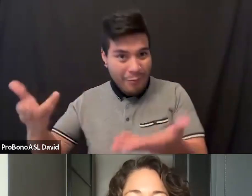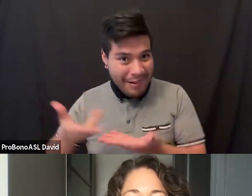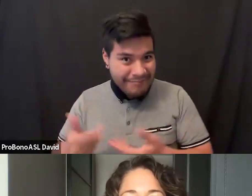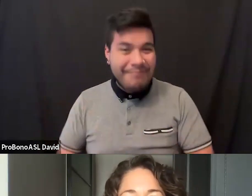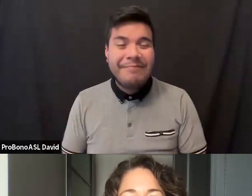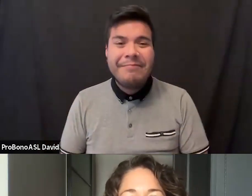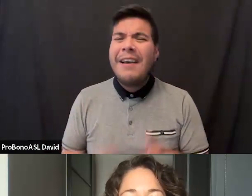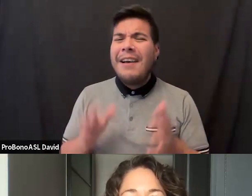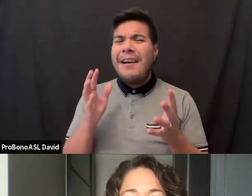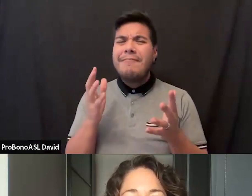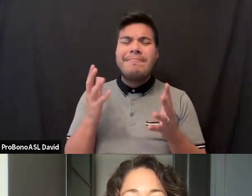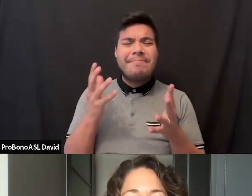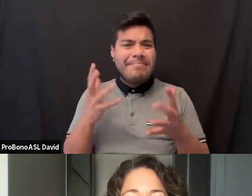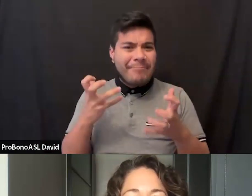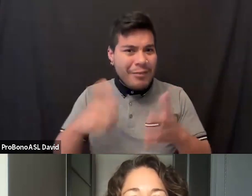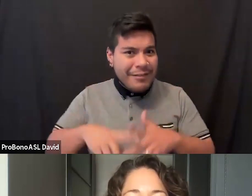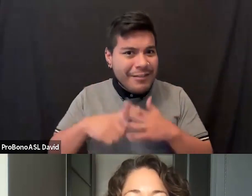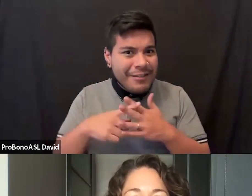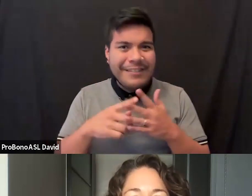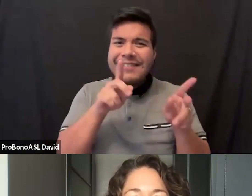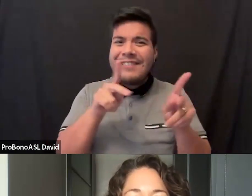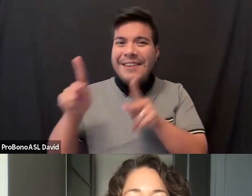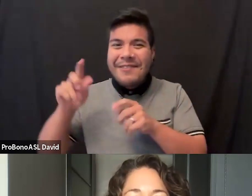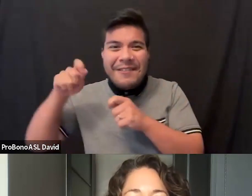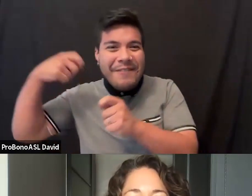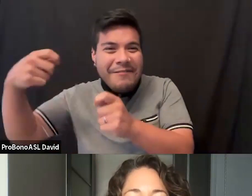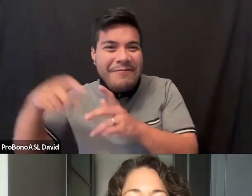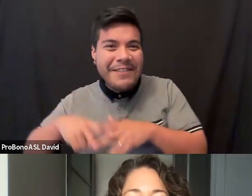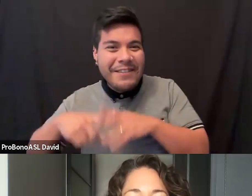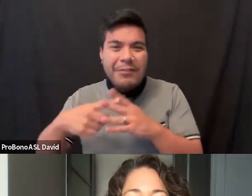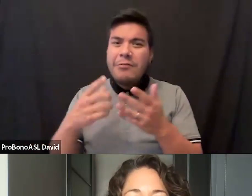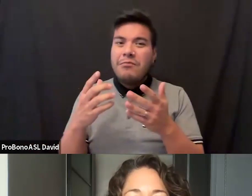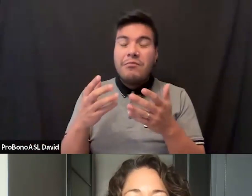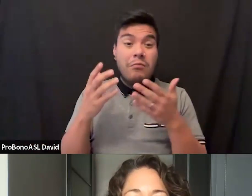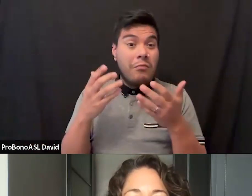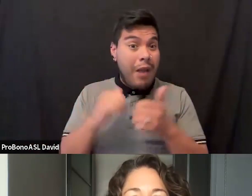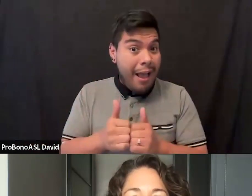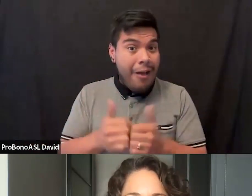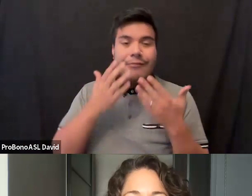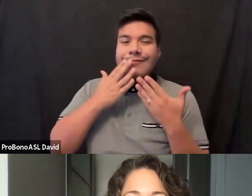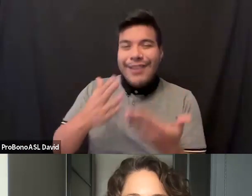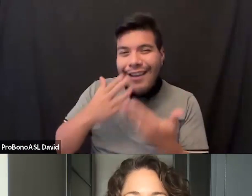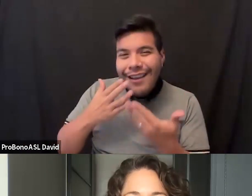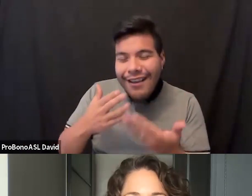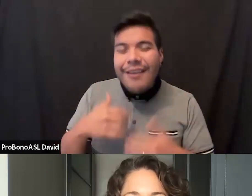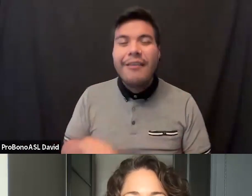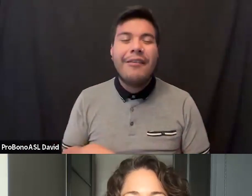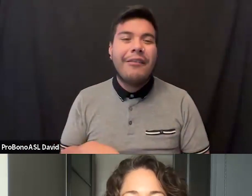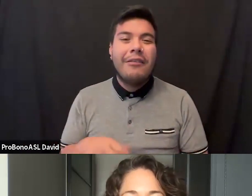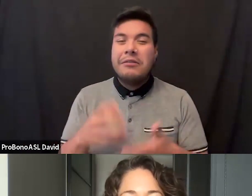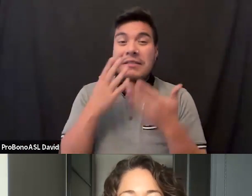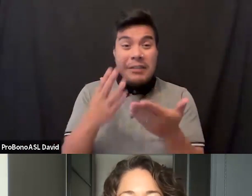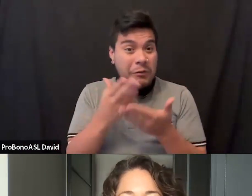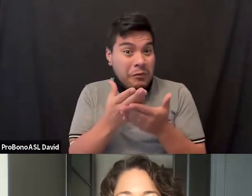I kind of want to start a conversation the way you start the film, with just a thank you. A thank you to you